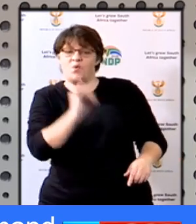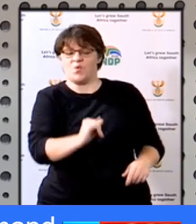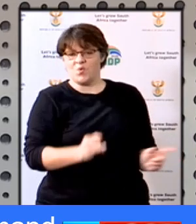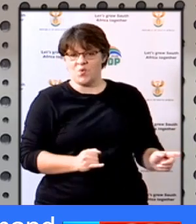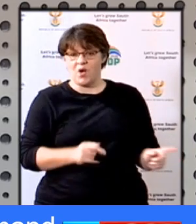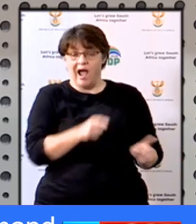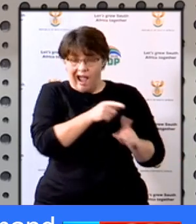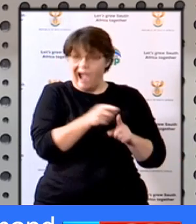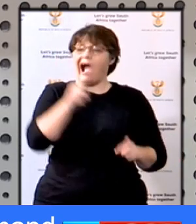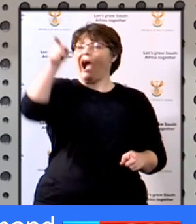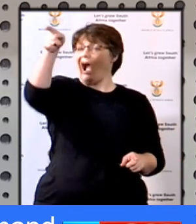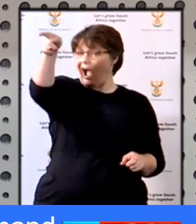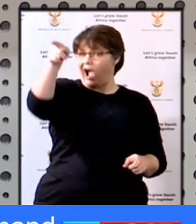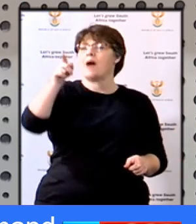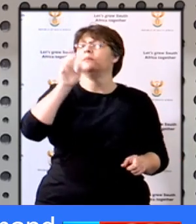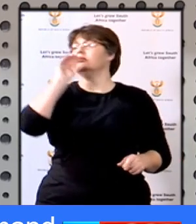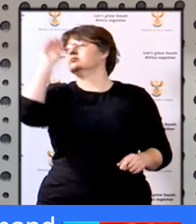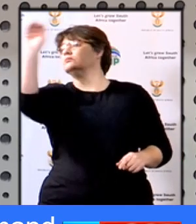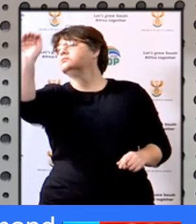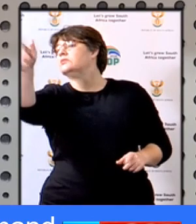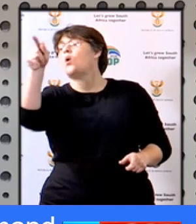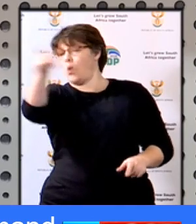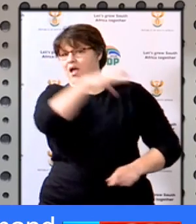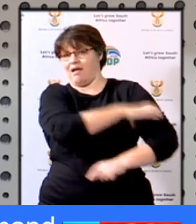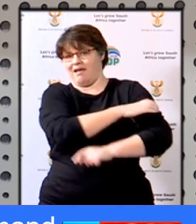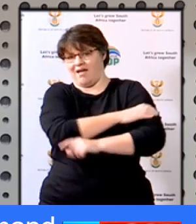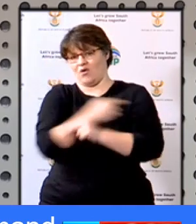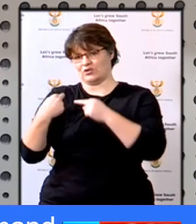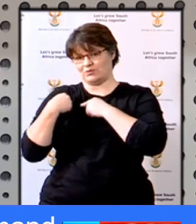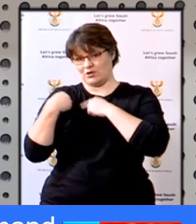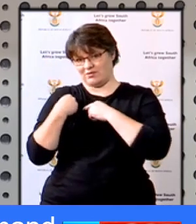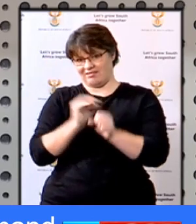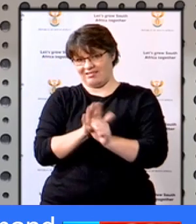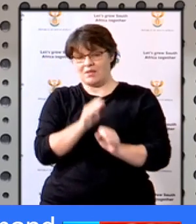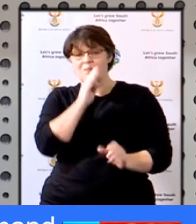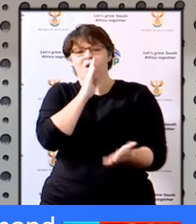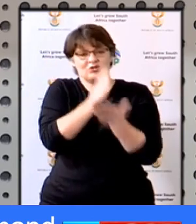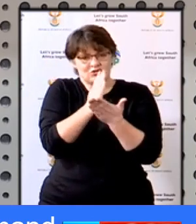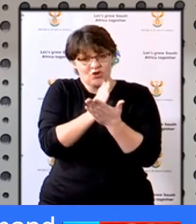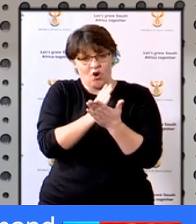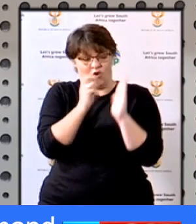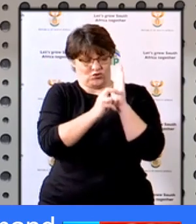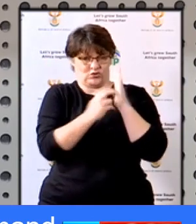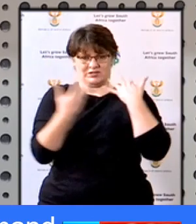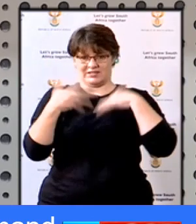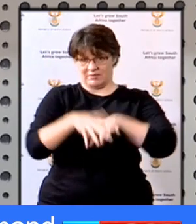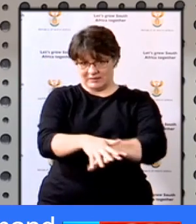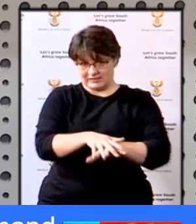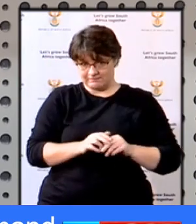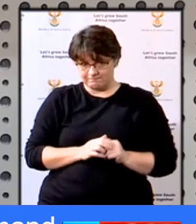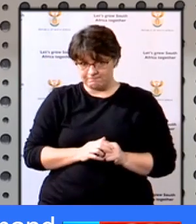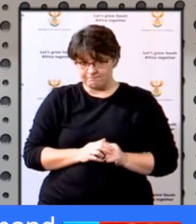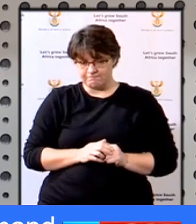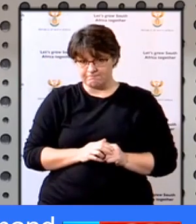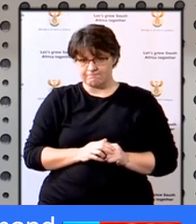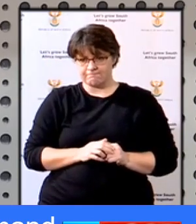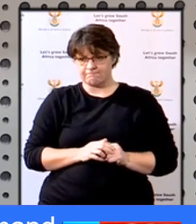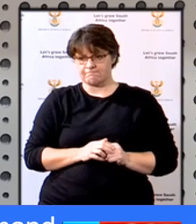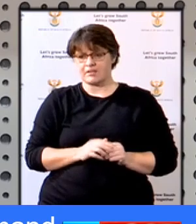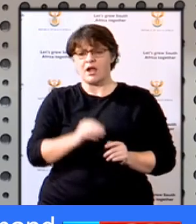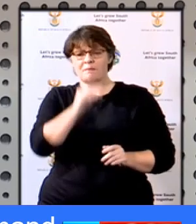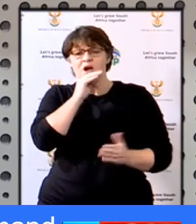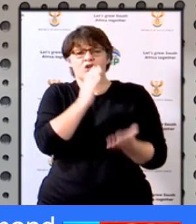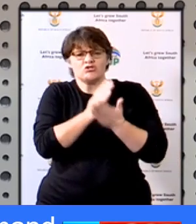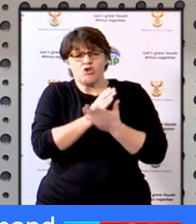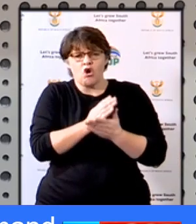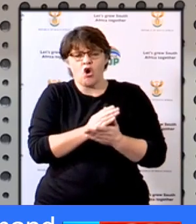somebody known to everybody in the company that's responsible to ensure that. We sat with industry to say, retrain all